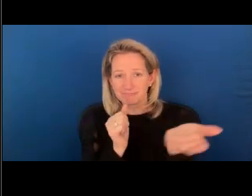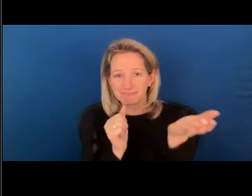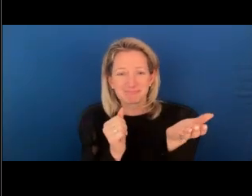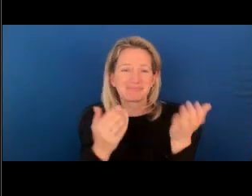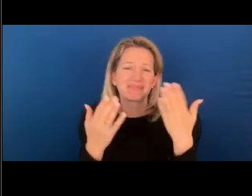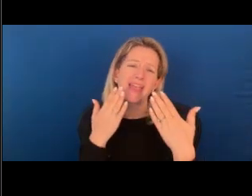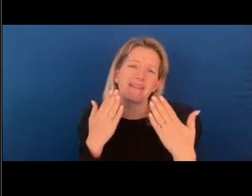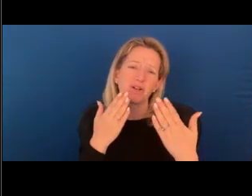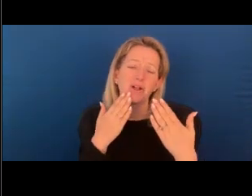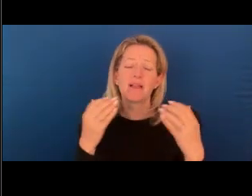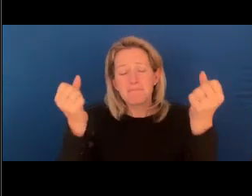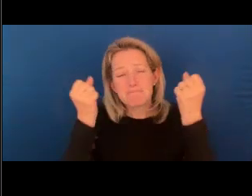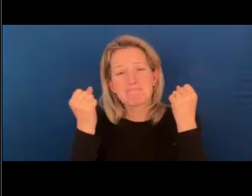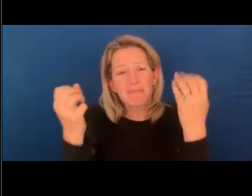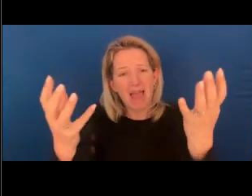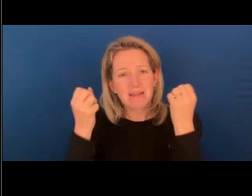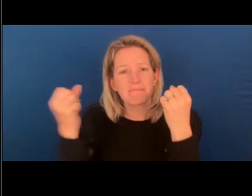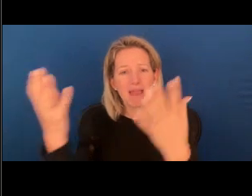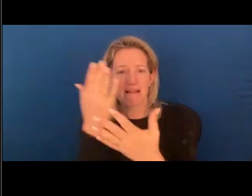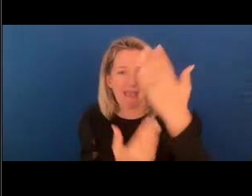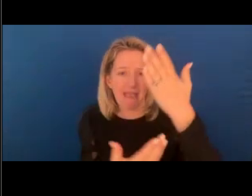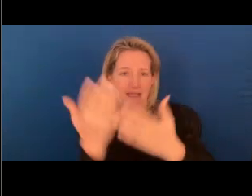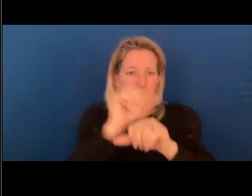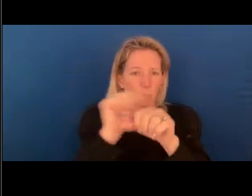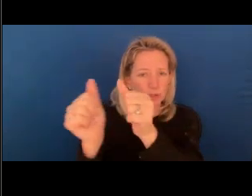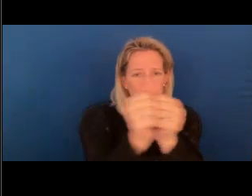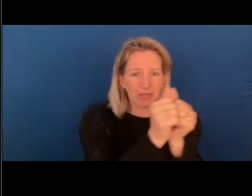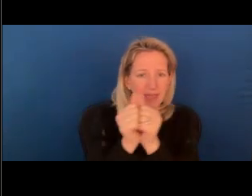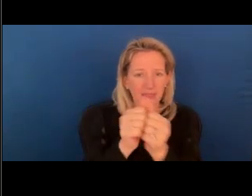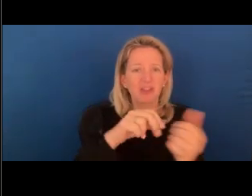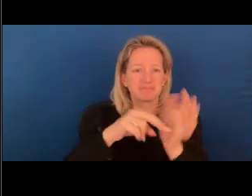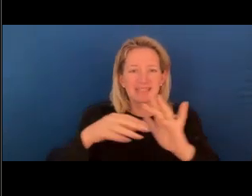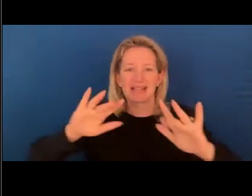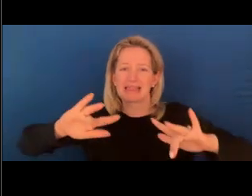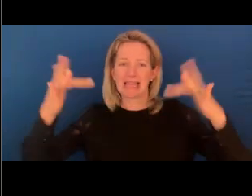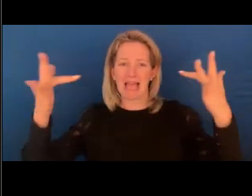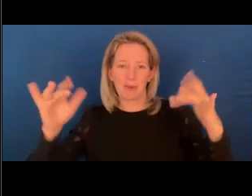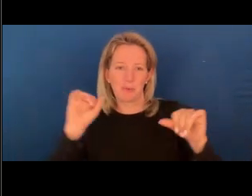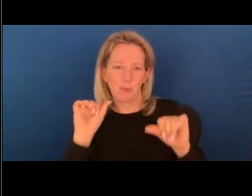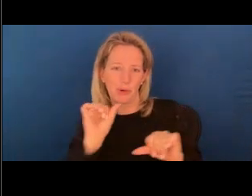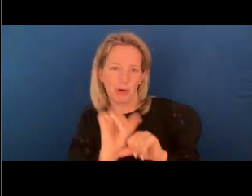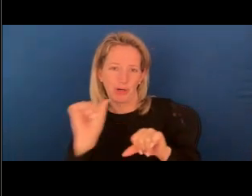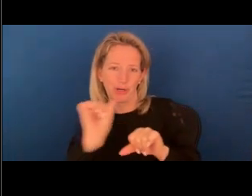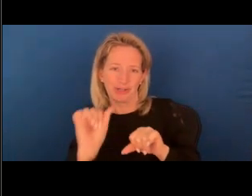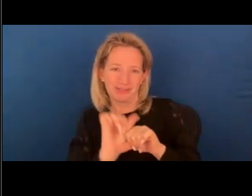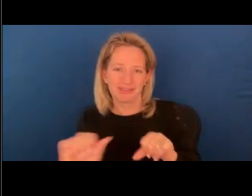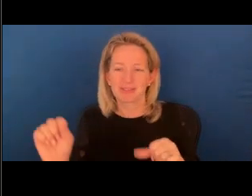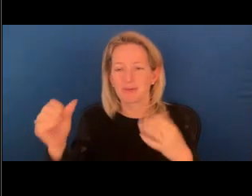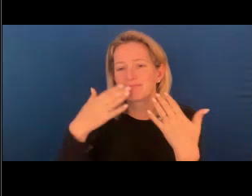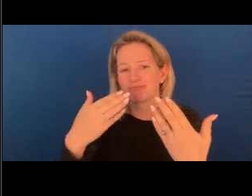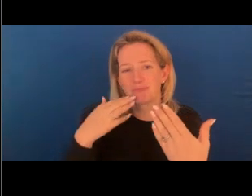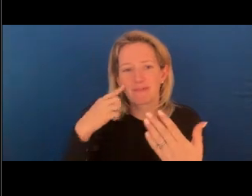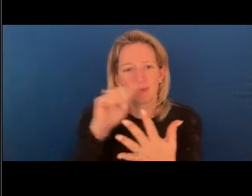hands make light work, and we're all in together in this, so I'm very thankful for all these partnerships. And then, yeah,